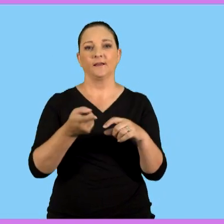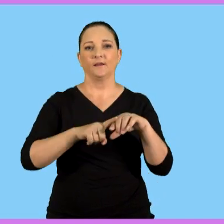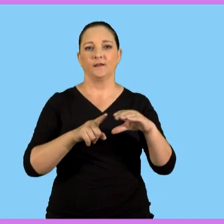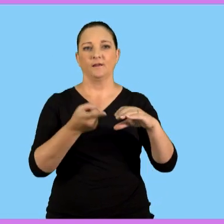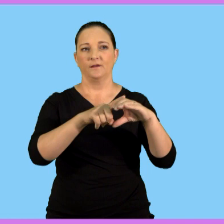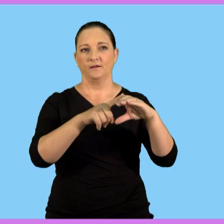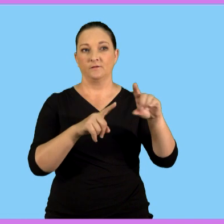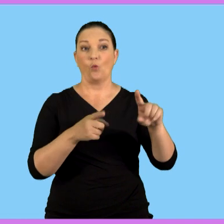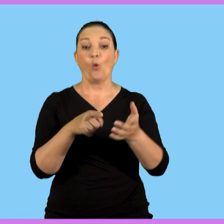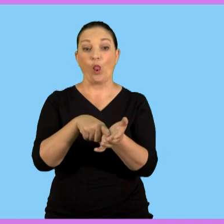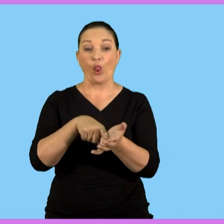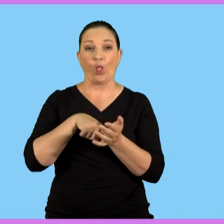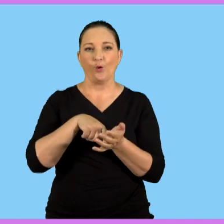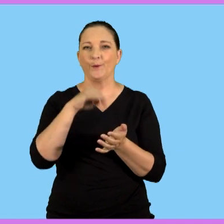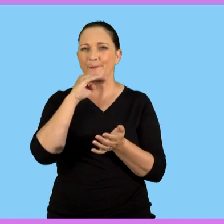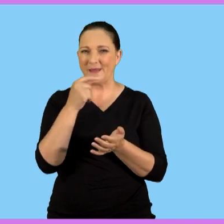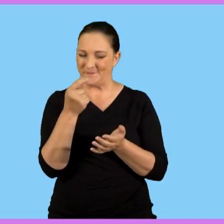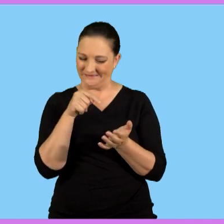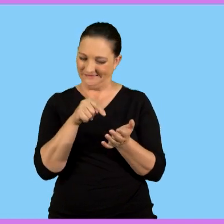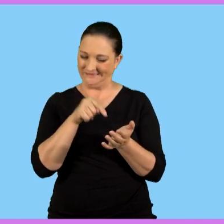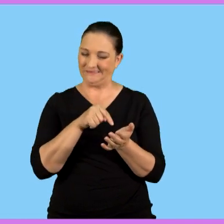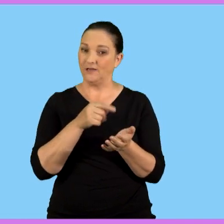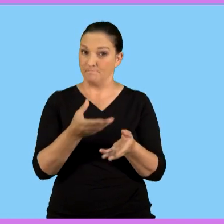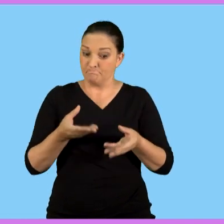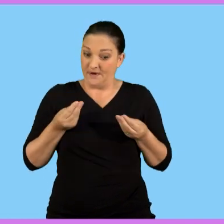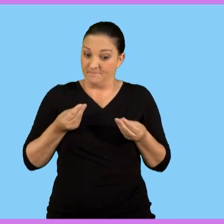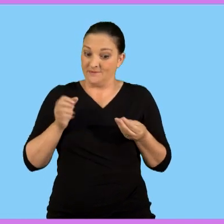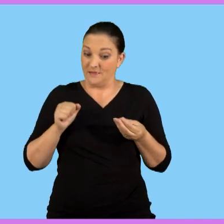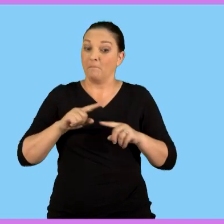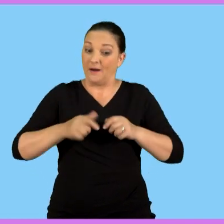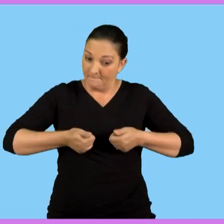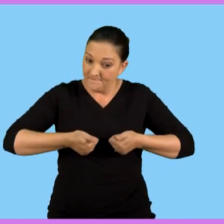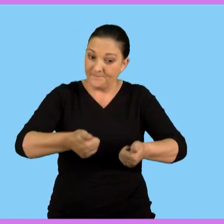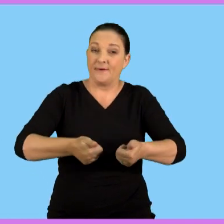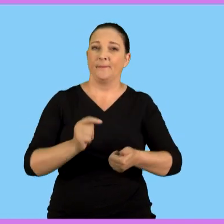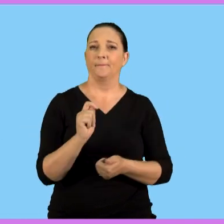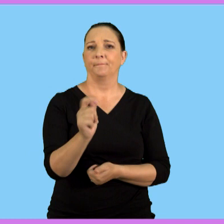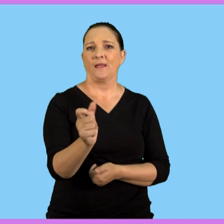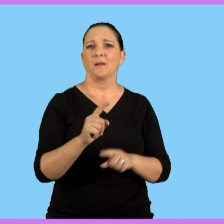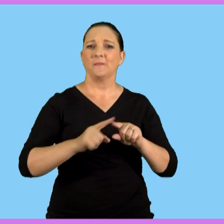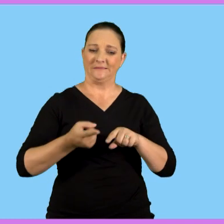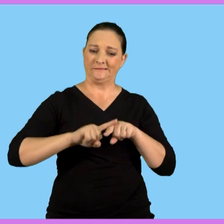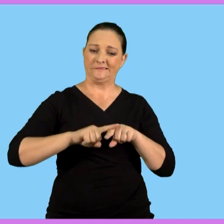loan, money that is received but needs to be paid back with